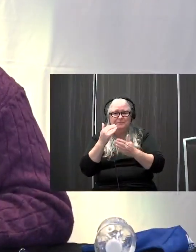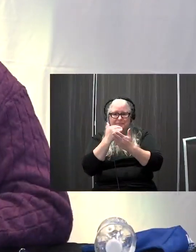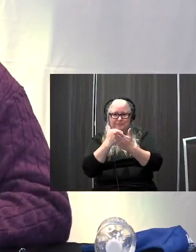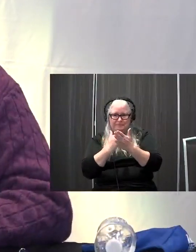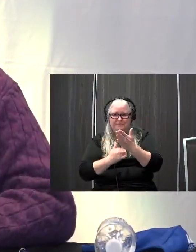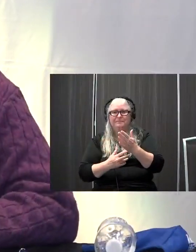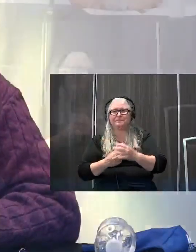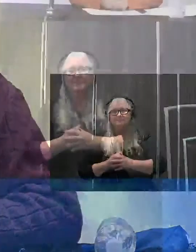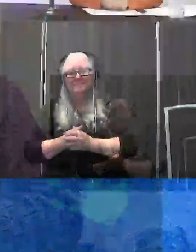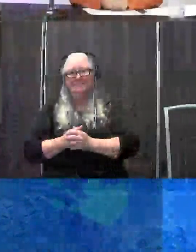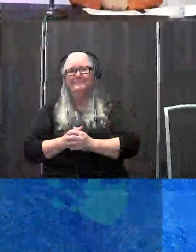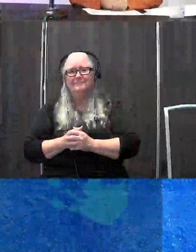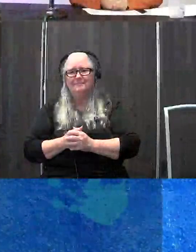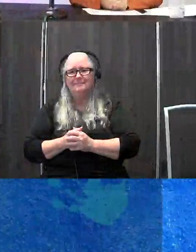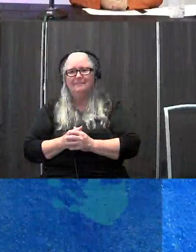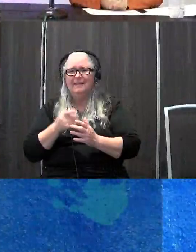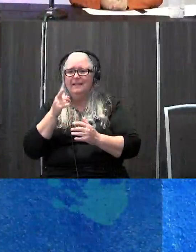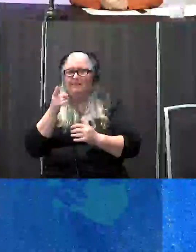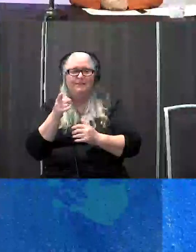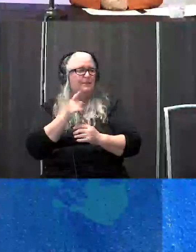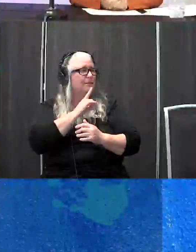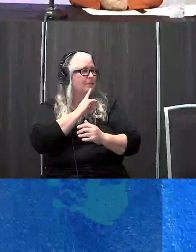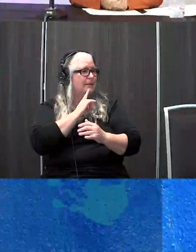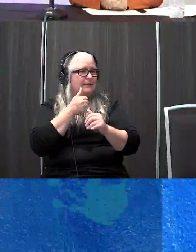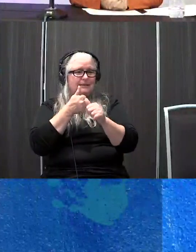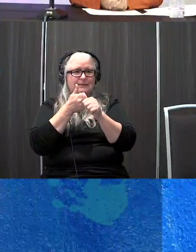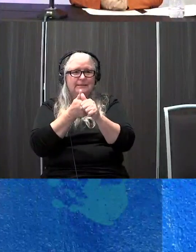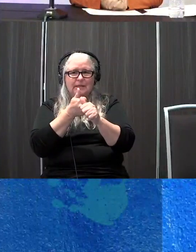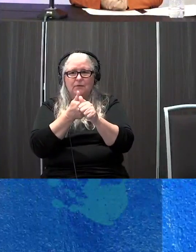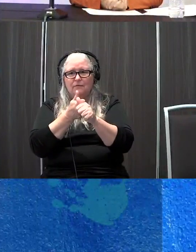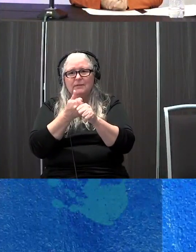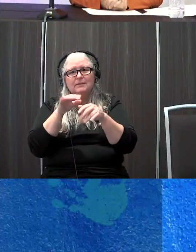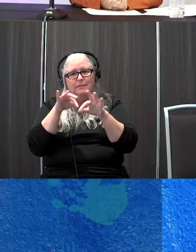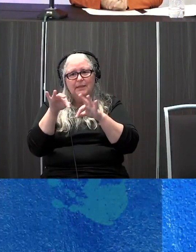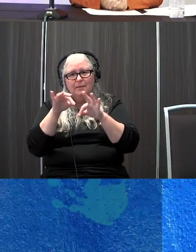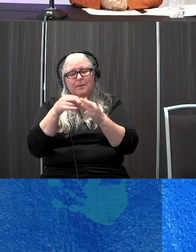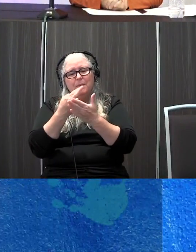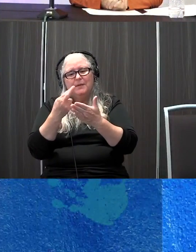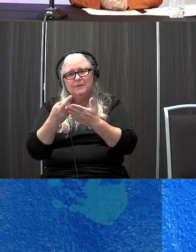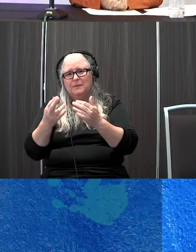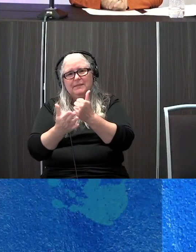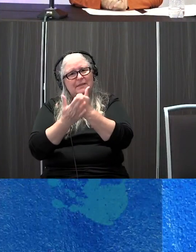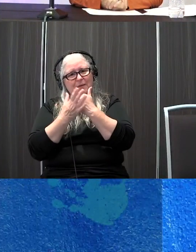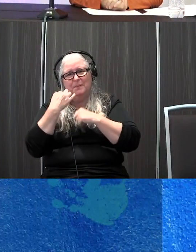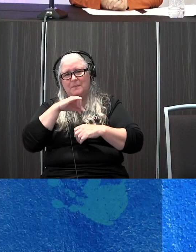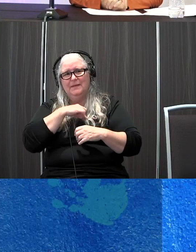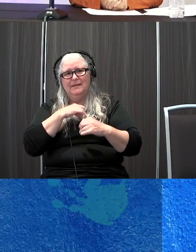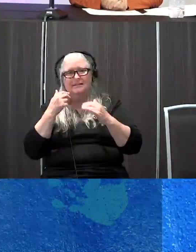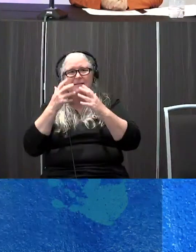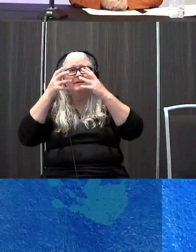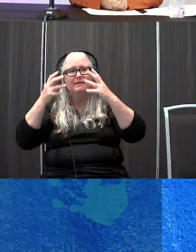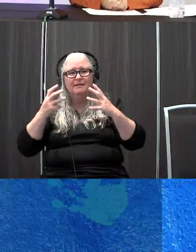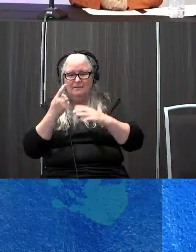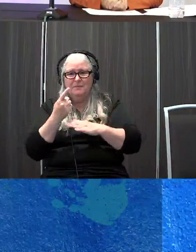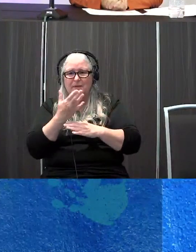These kind of self-explanatory, but these are the resources that have been very, very helpful for us. One of the things that I